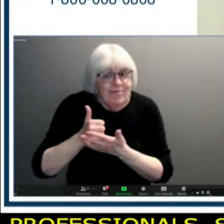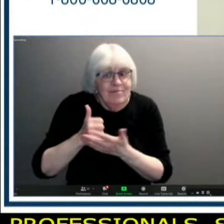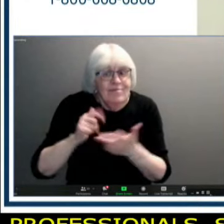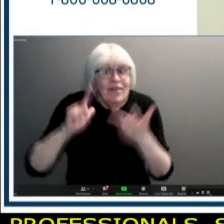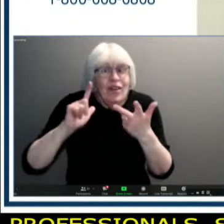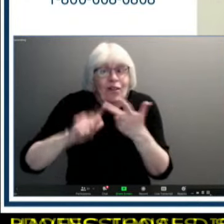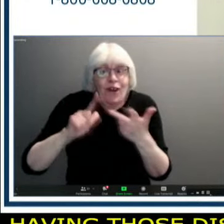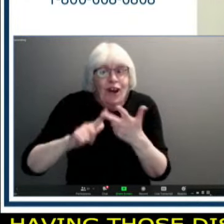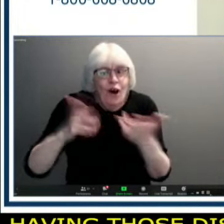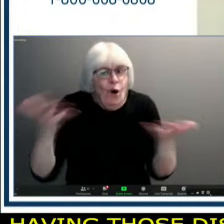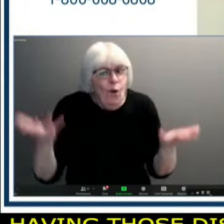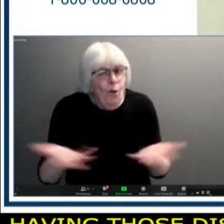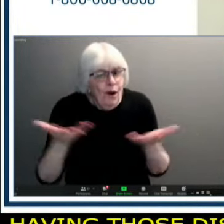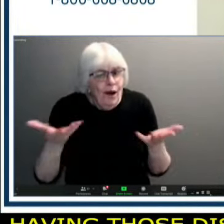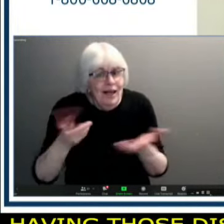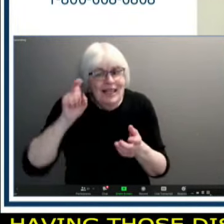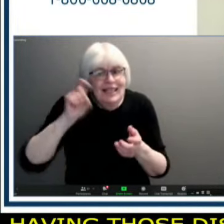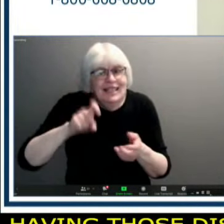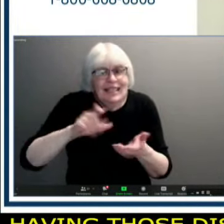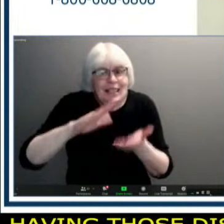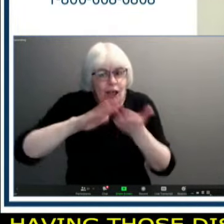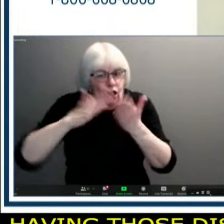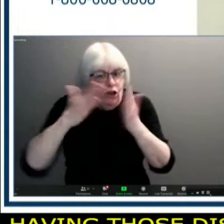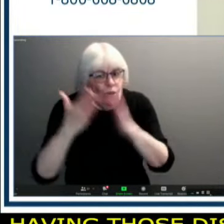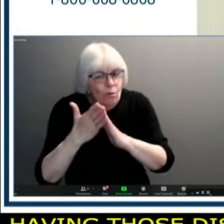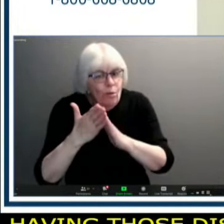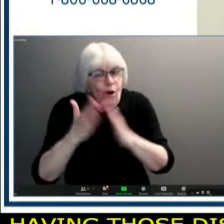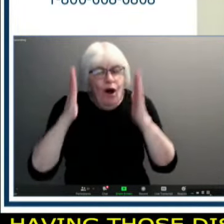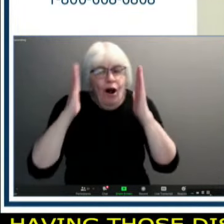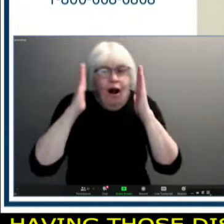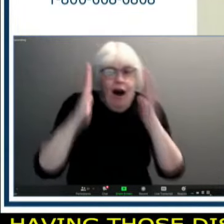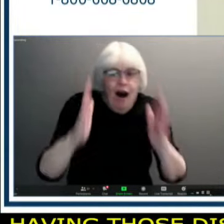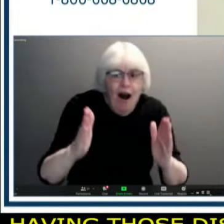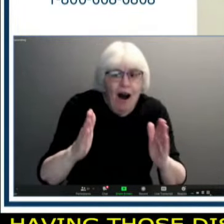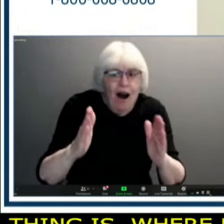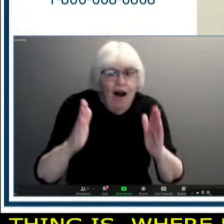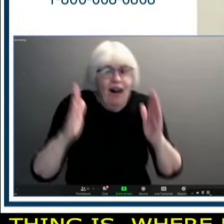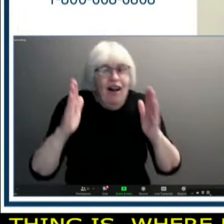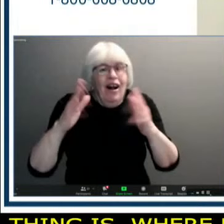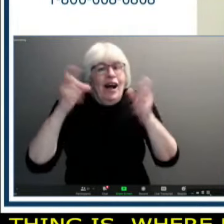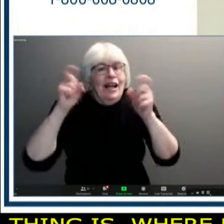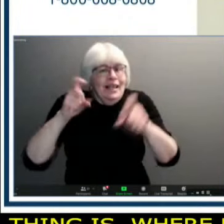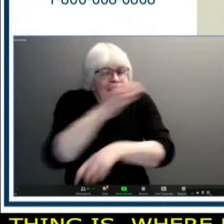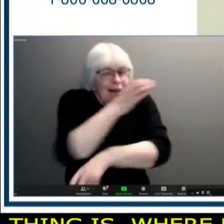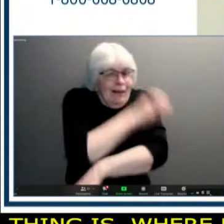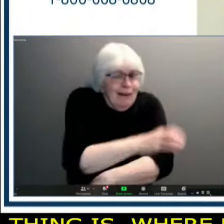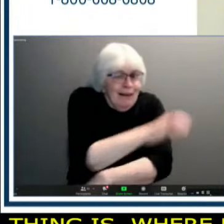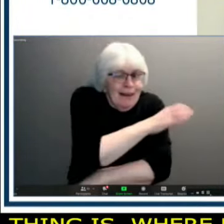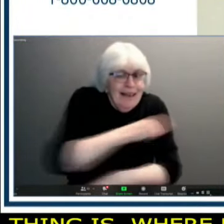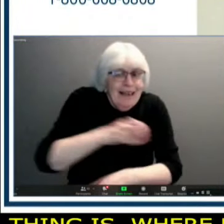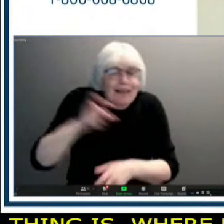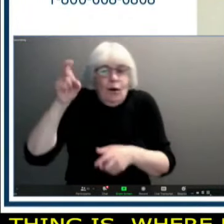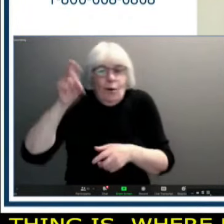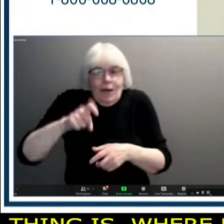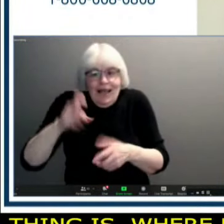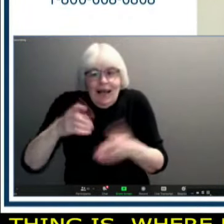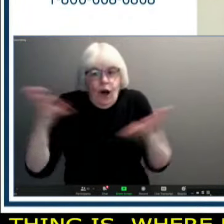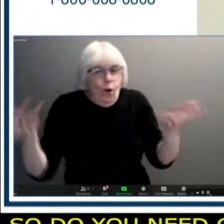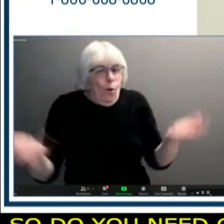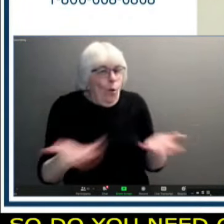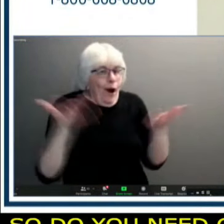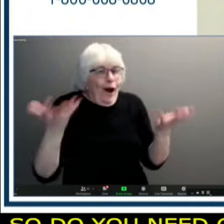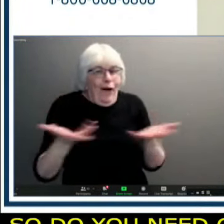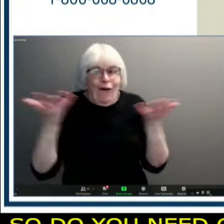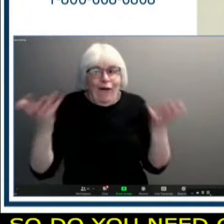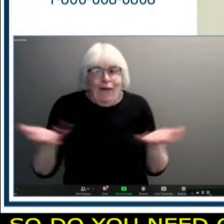rinks? Do you need mass clinics? And look, we're we're focused on this. We feel the urgency.